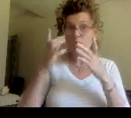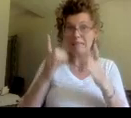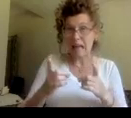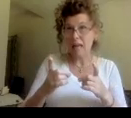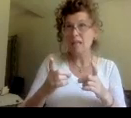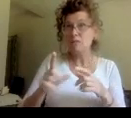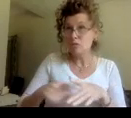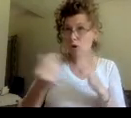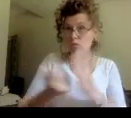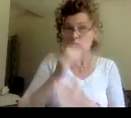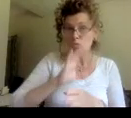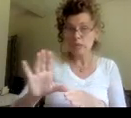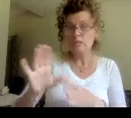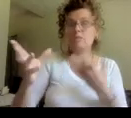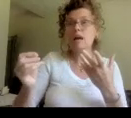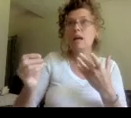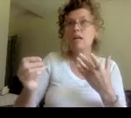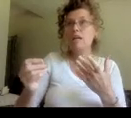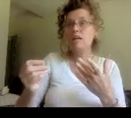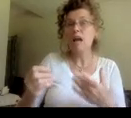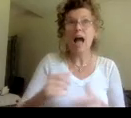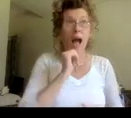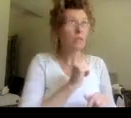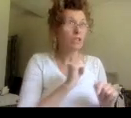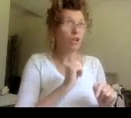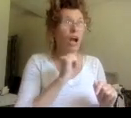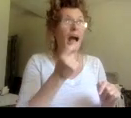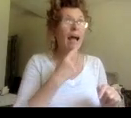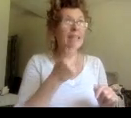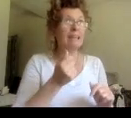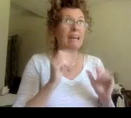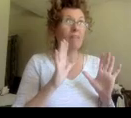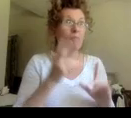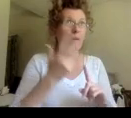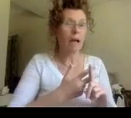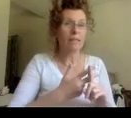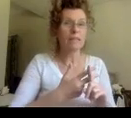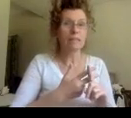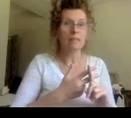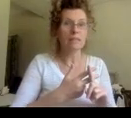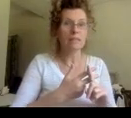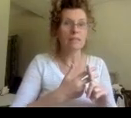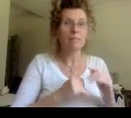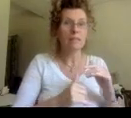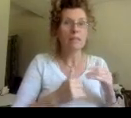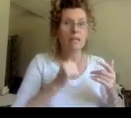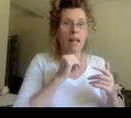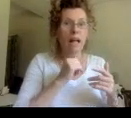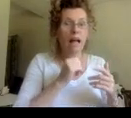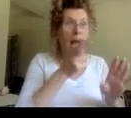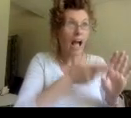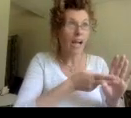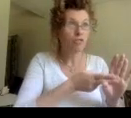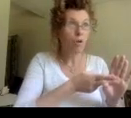I did. And when she told me about it, I actually gave it up for 3 months. And if I didn't join Own Your Future Challenge back in